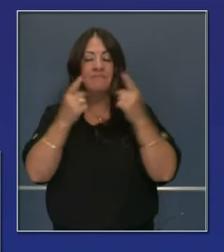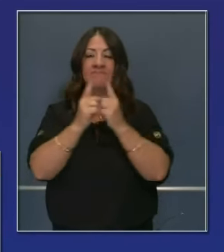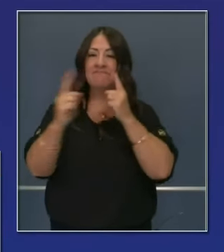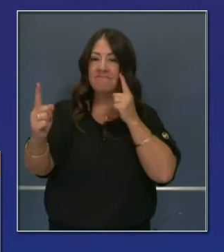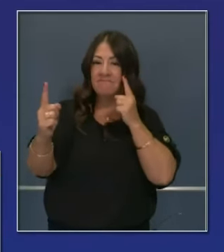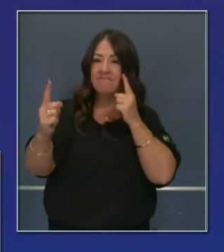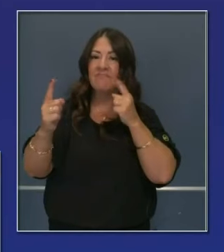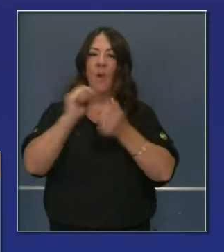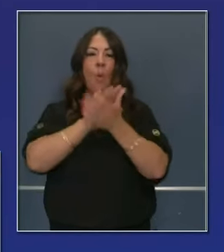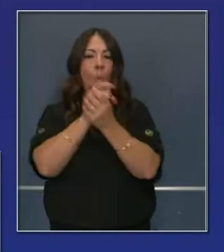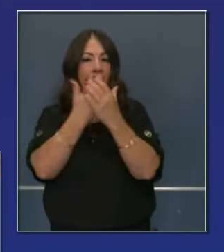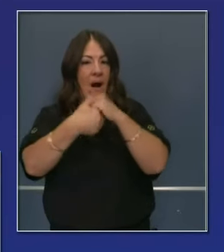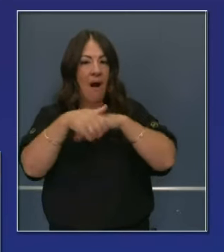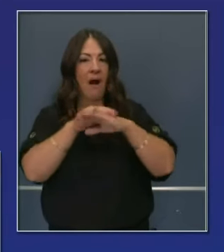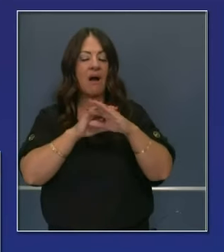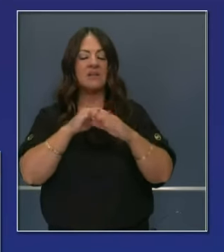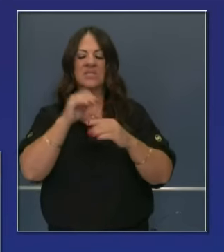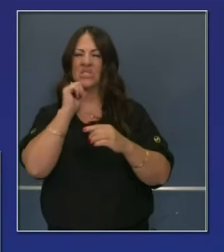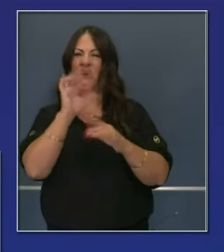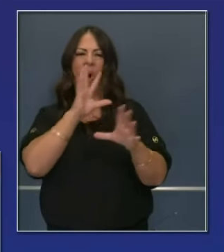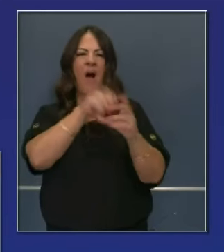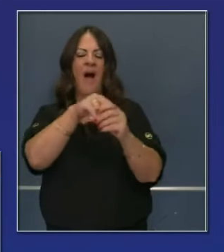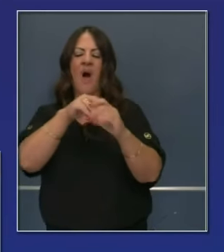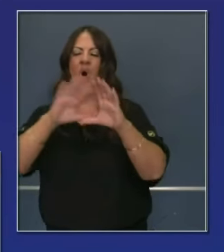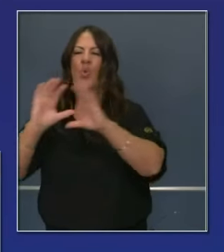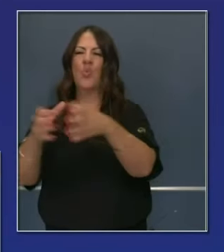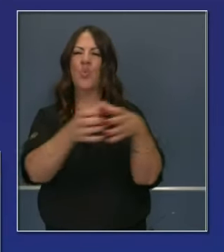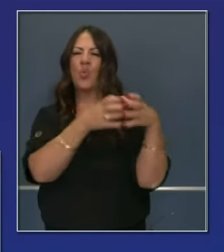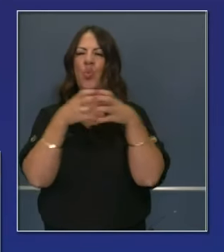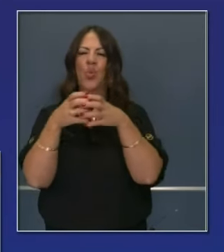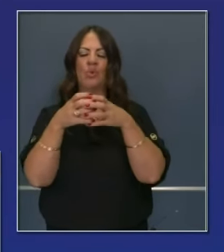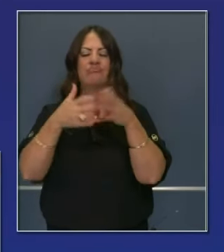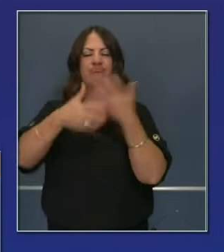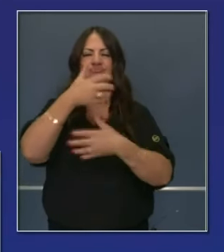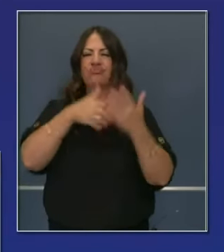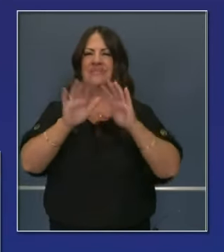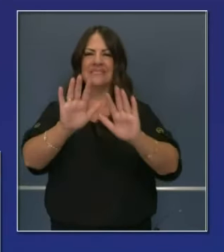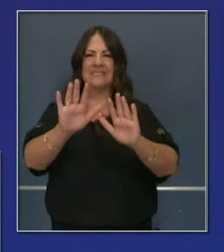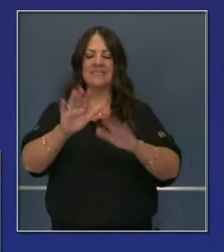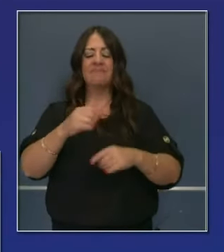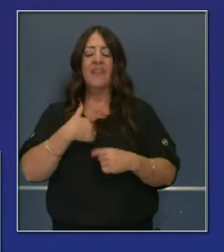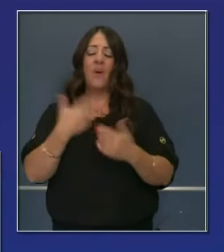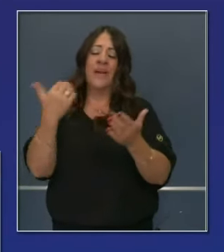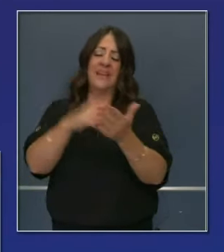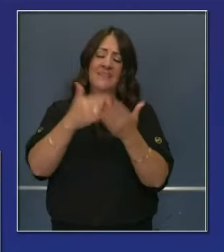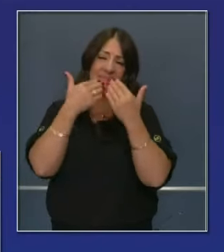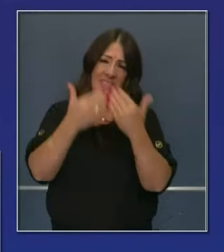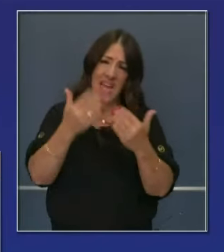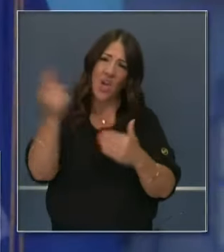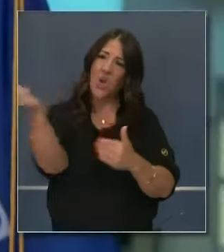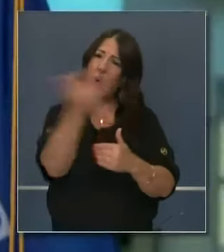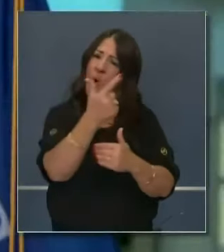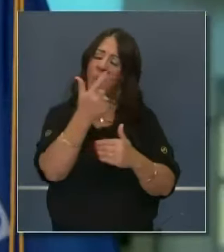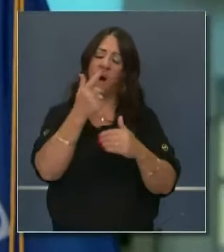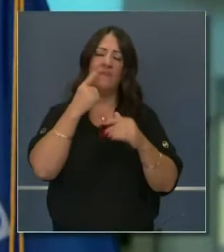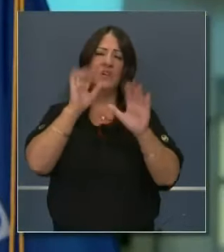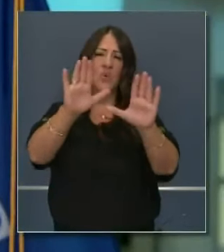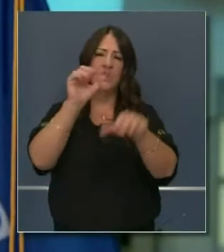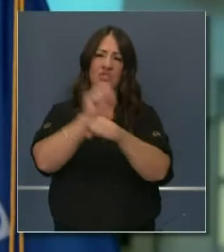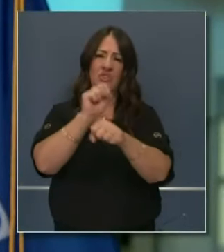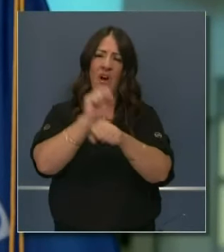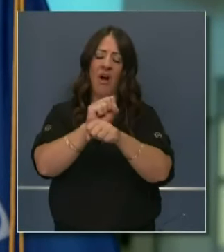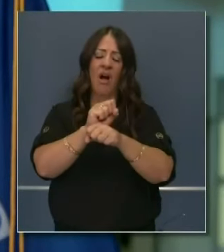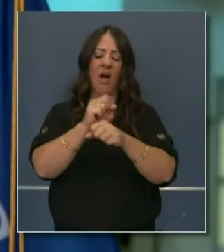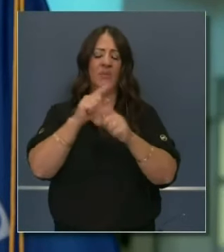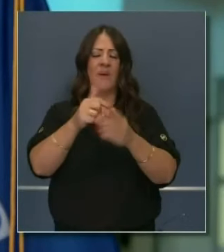vigilance, and again, expression of gratitude to each and every one of you for the extraordinary work you've done to mitigate the spread of this